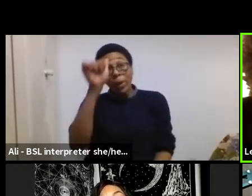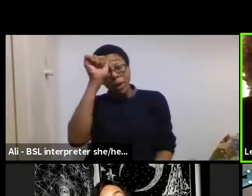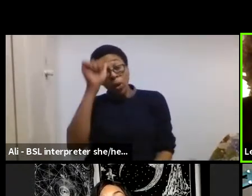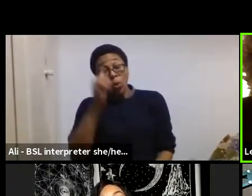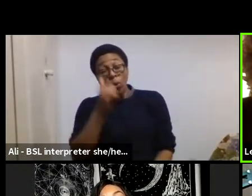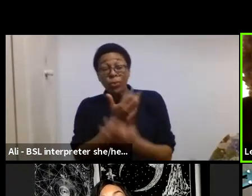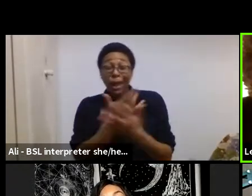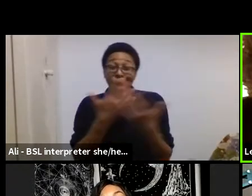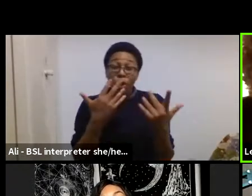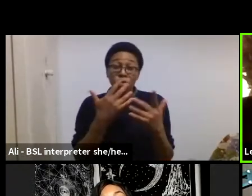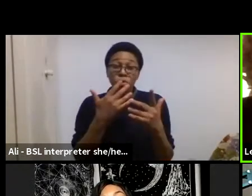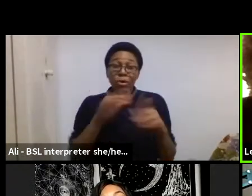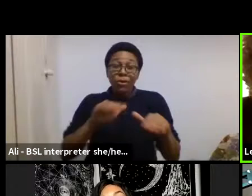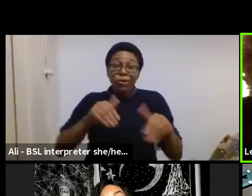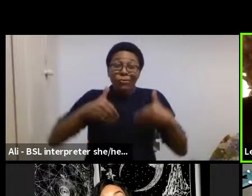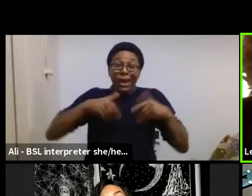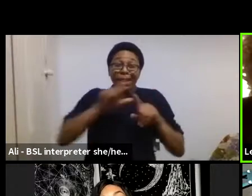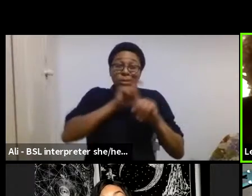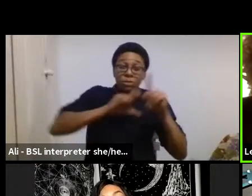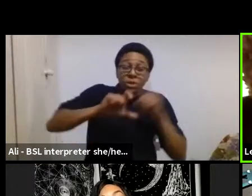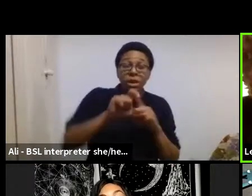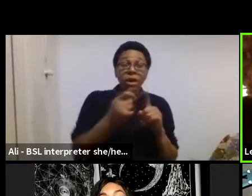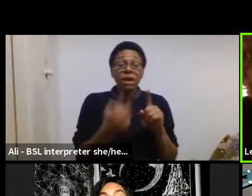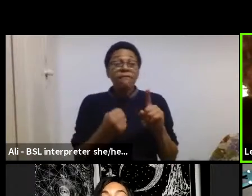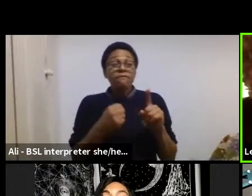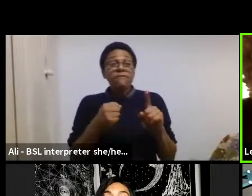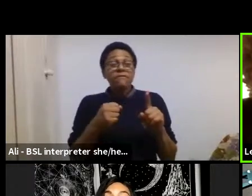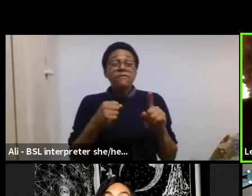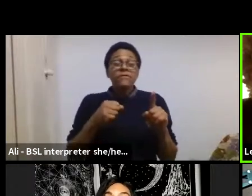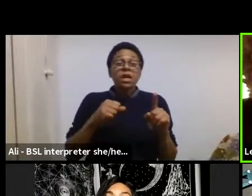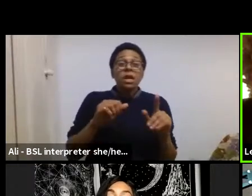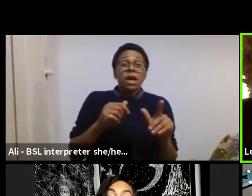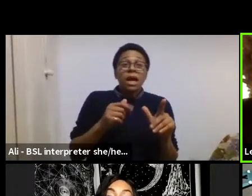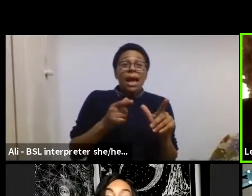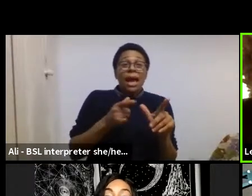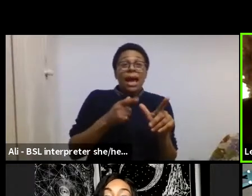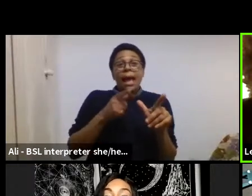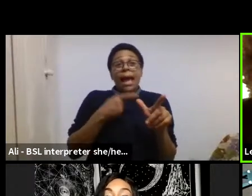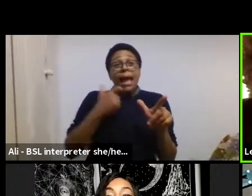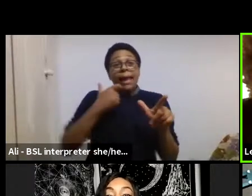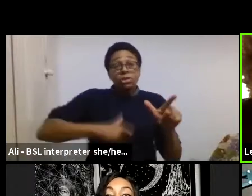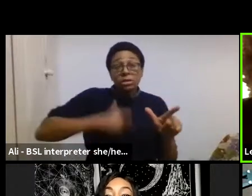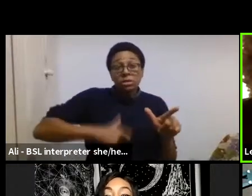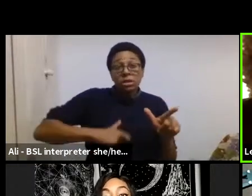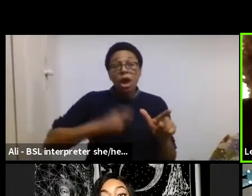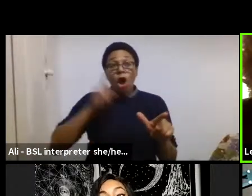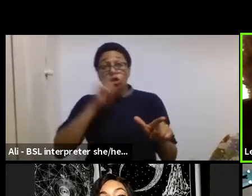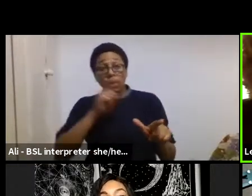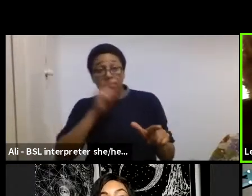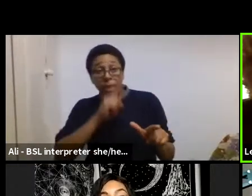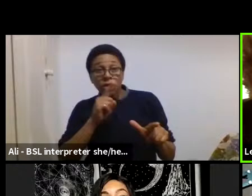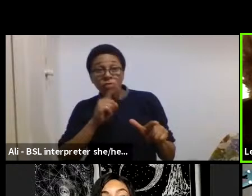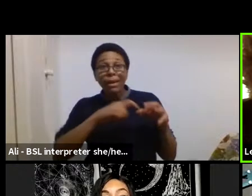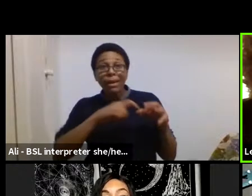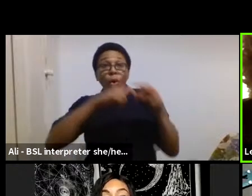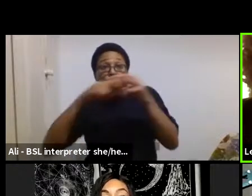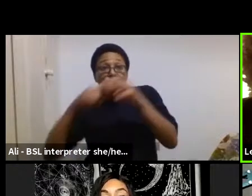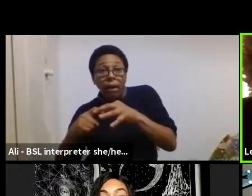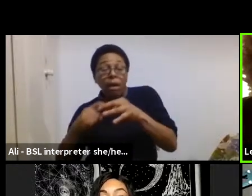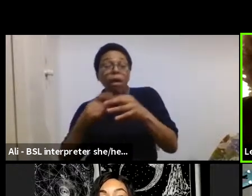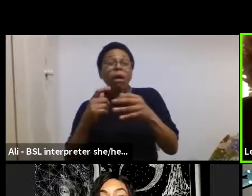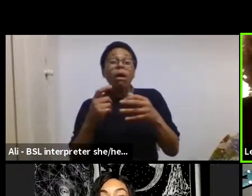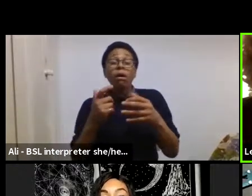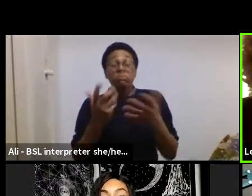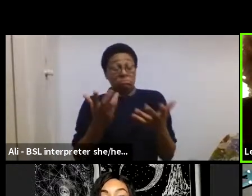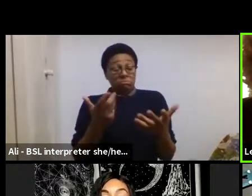community are agender, non-binary, genderqueer. And it is really interesting and telling, I